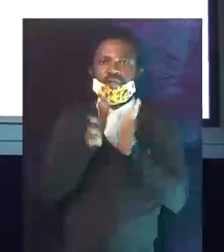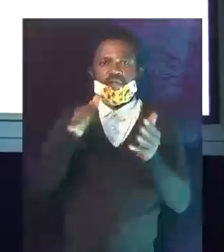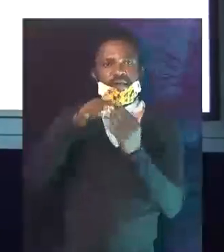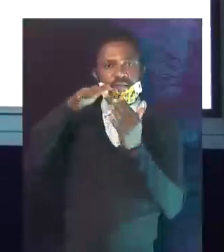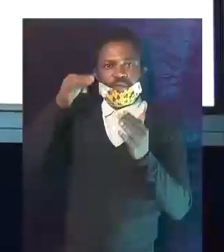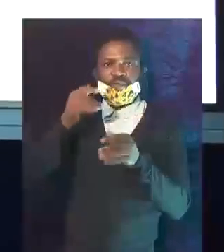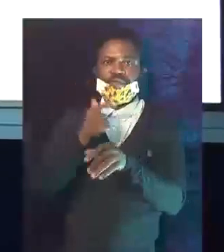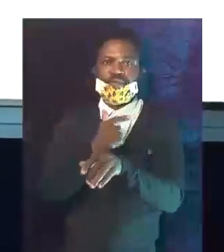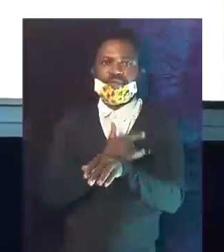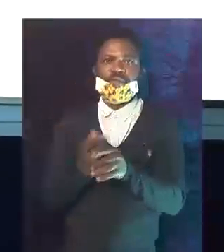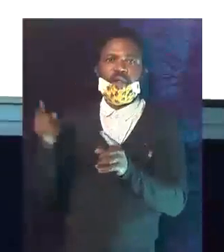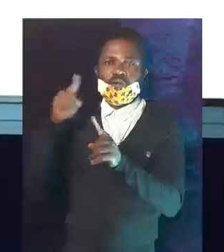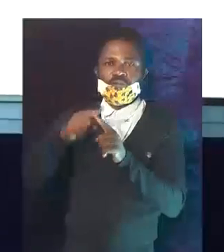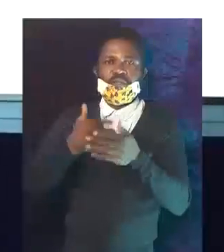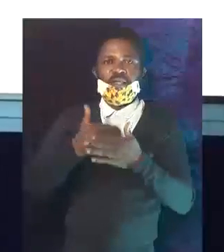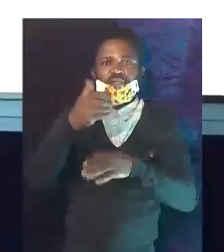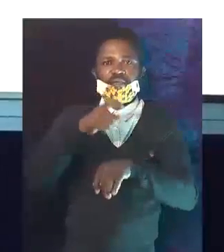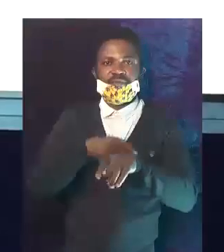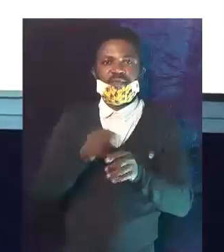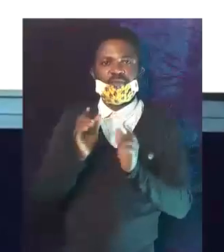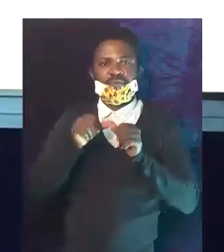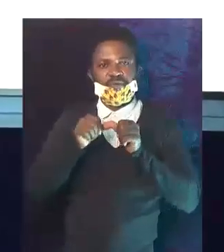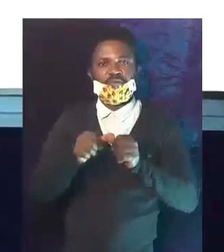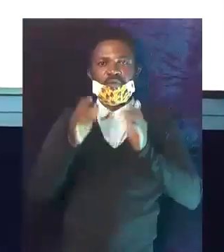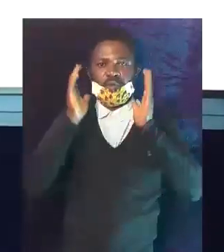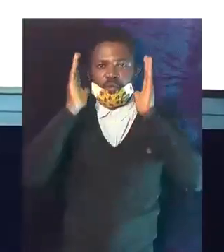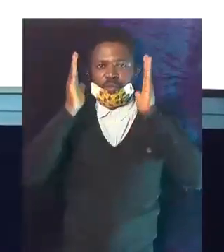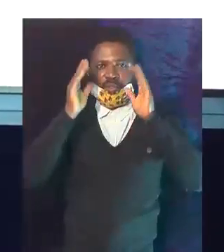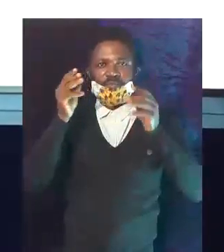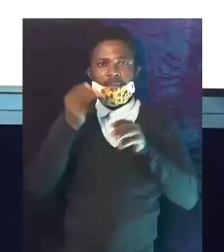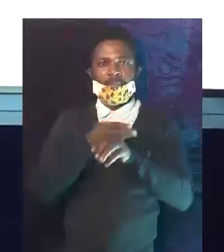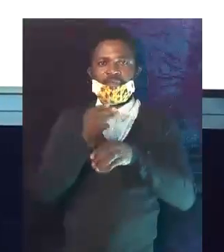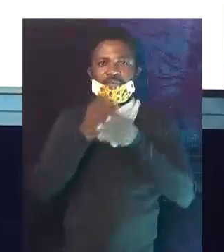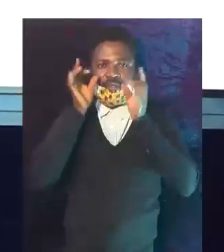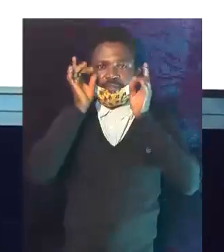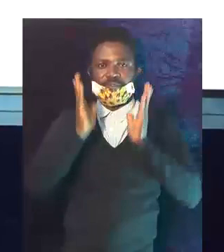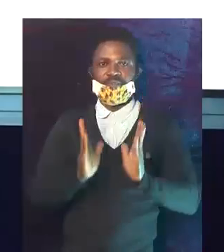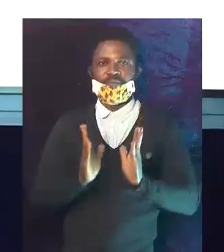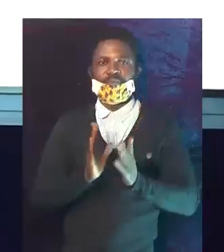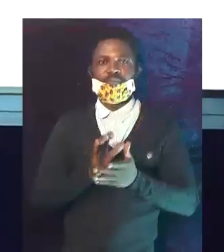lesson. Till I come your way next time, remain wonderful mathemagicians.